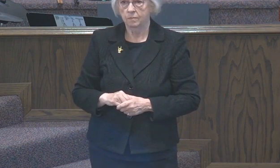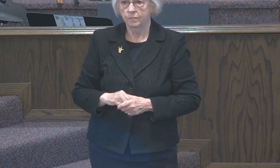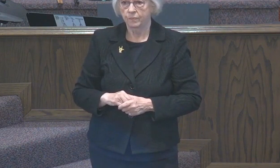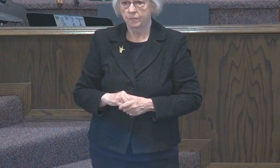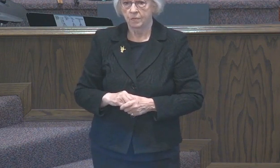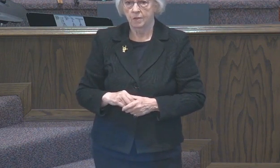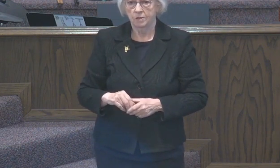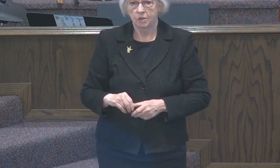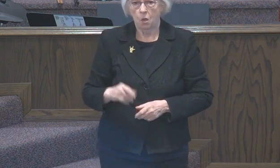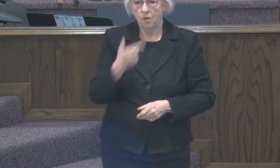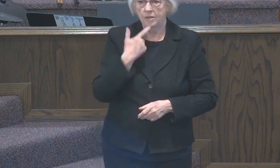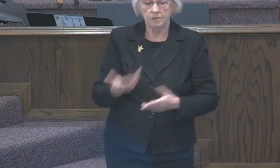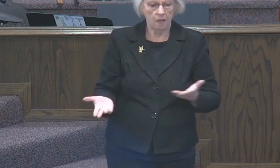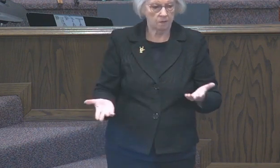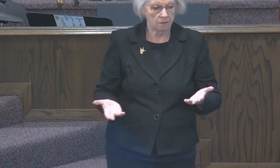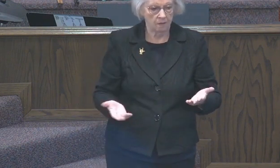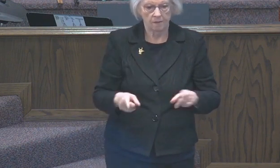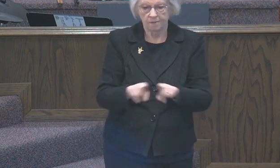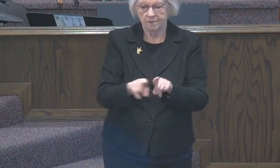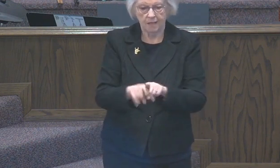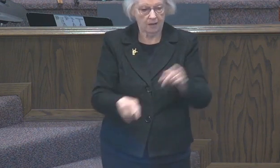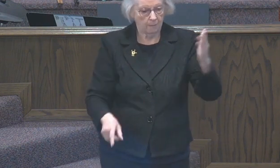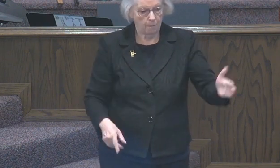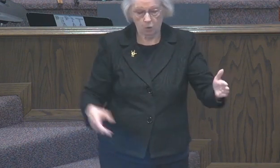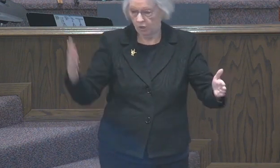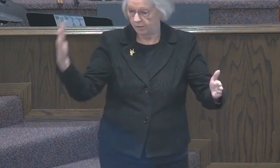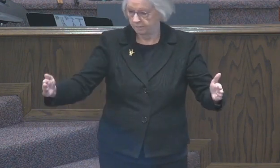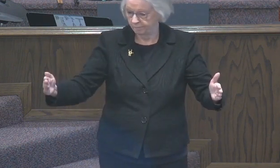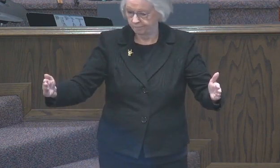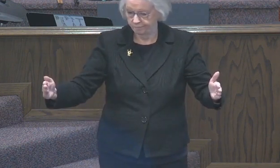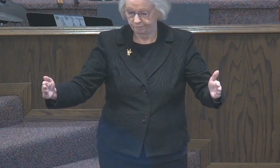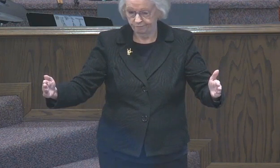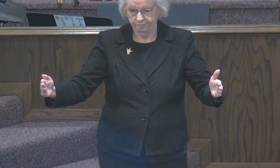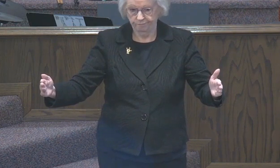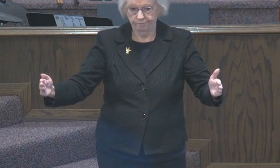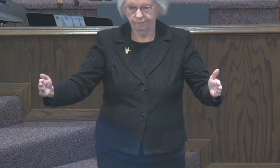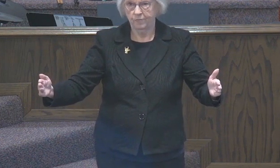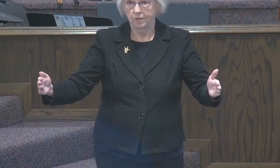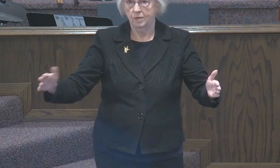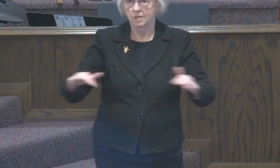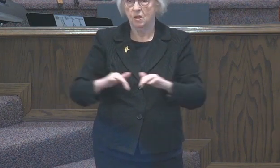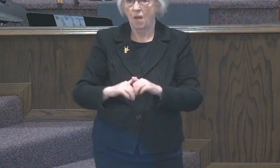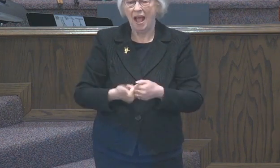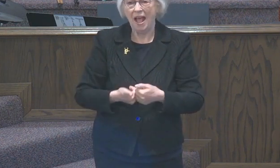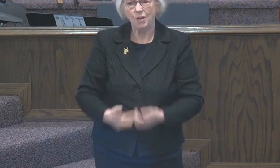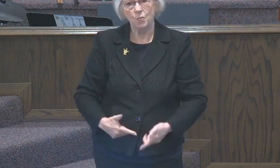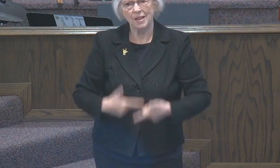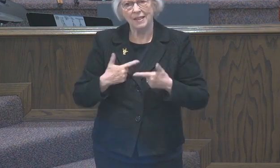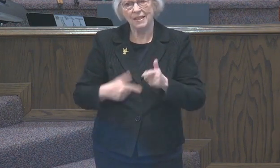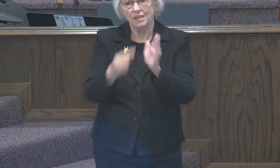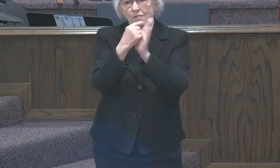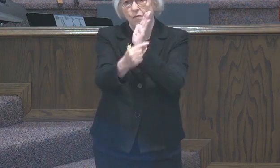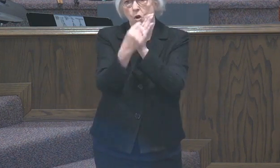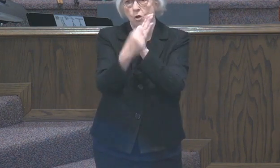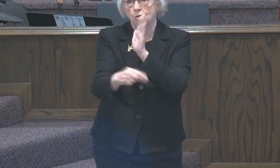bookend passage of Scripture. So how do we live out verse 12? We live out verse 12 by looking